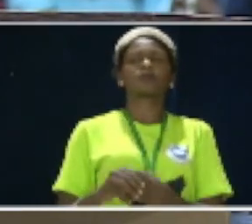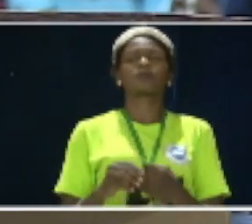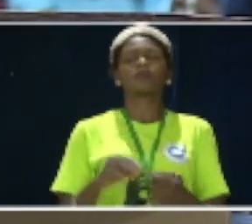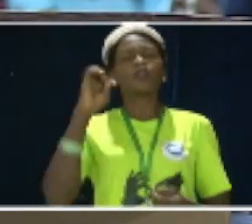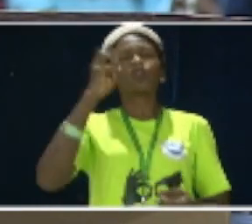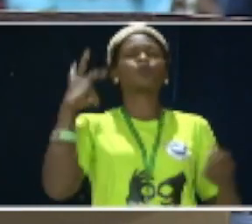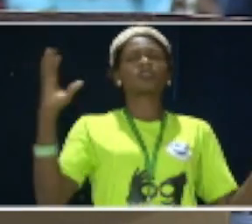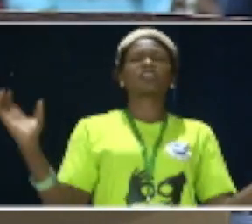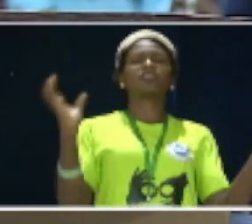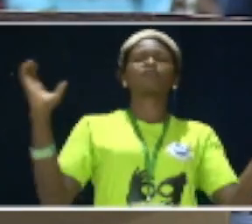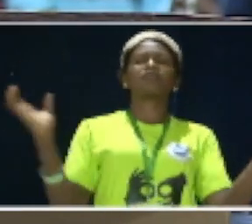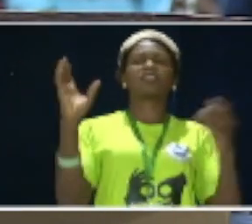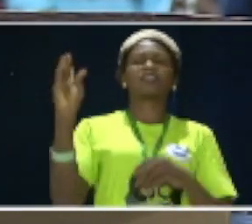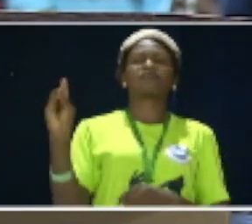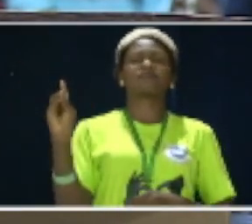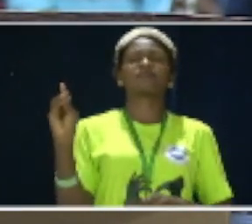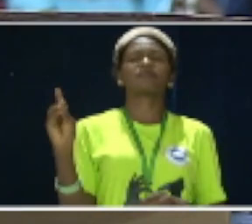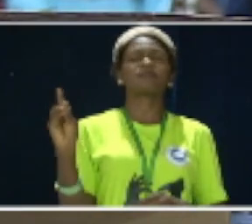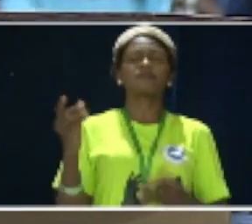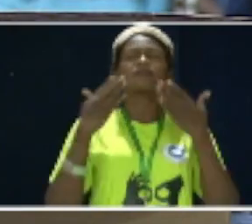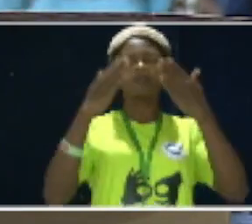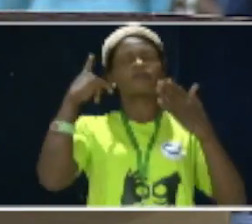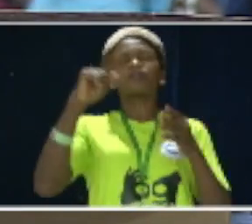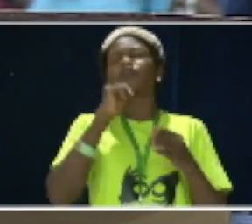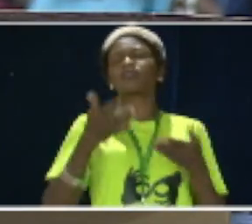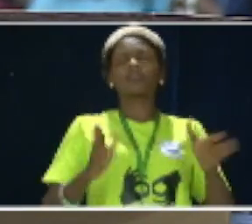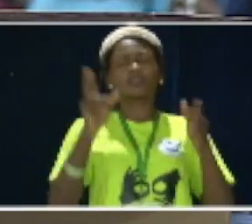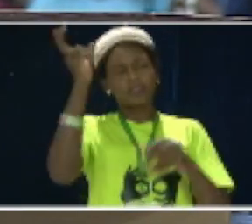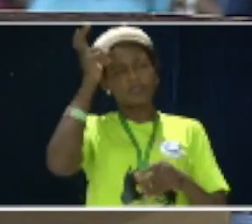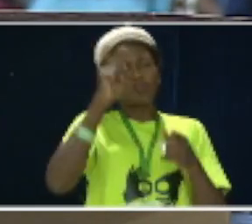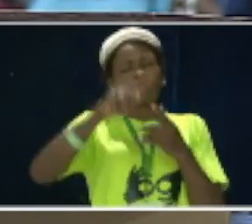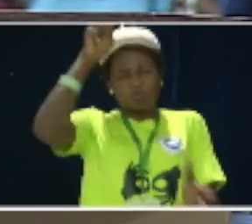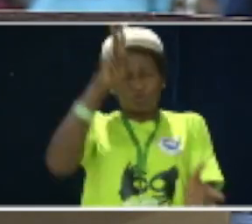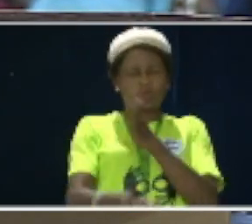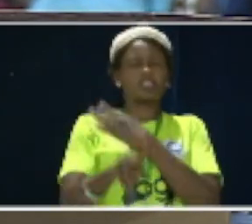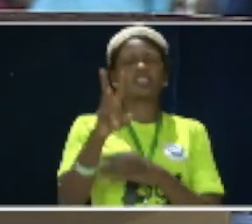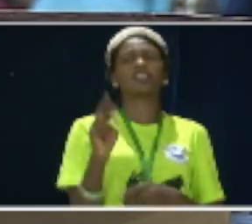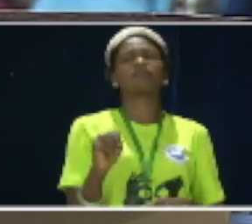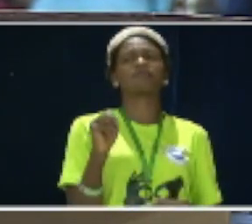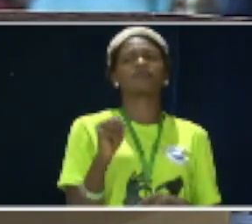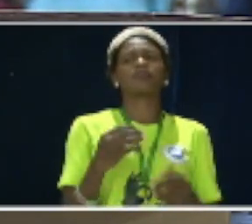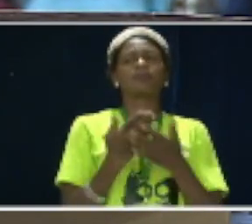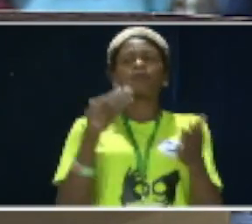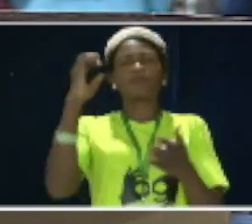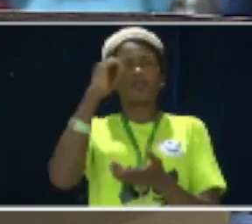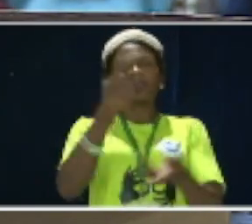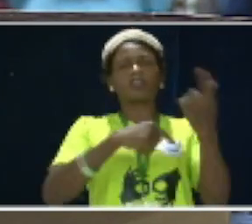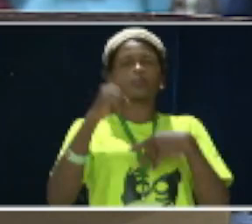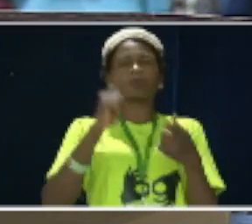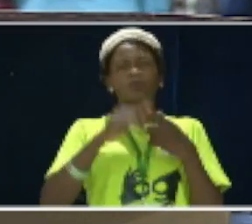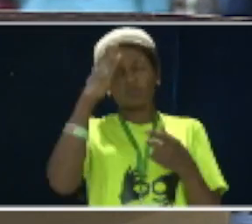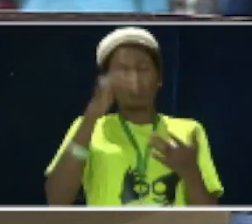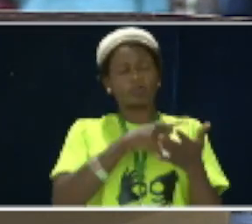he was celebrated. Thank you for not allowing the devil to kill him before he came to know this